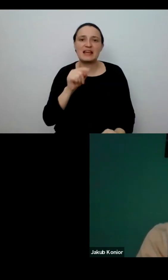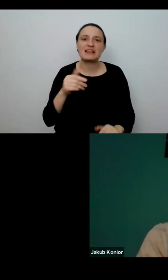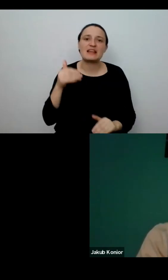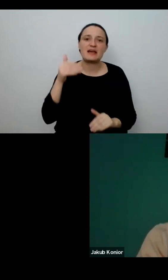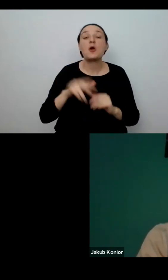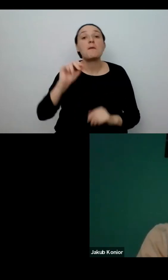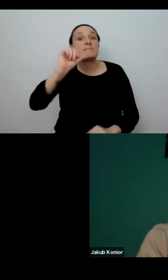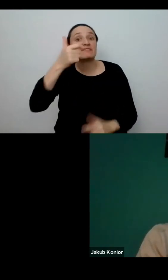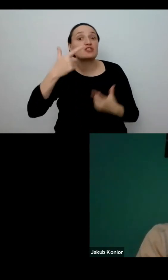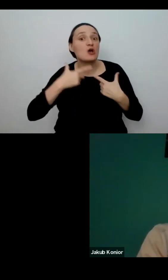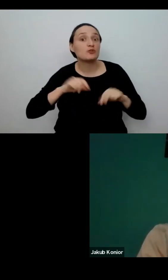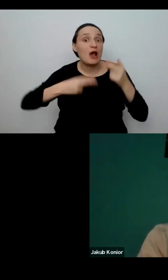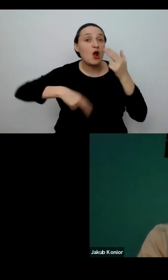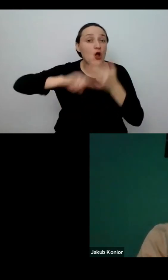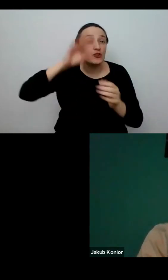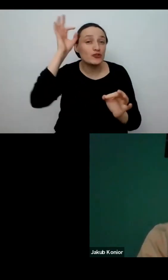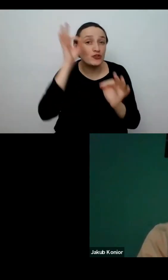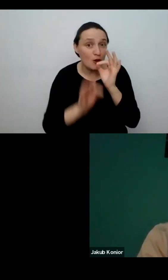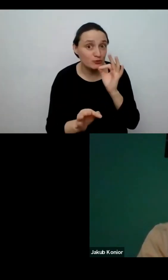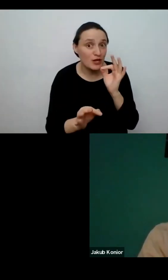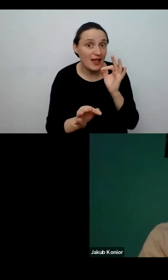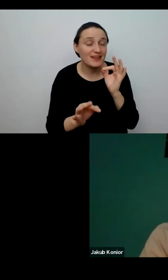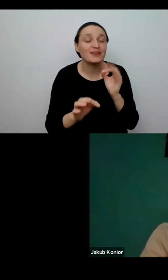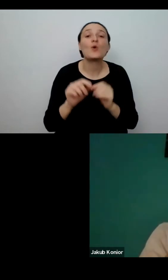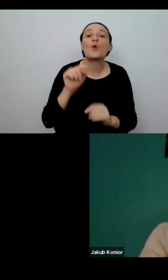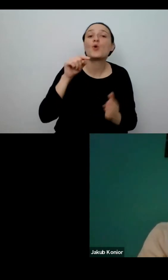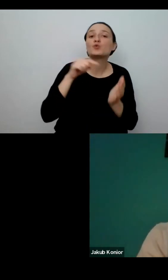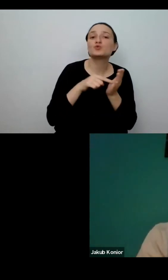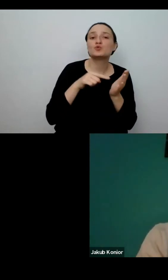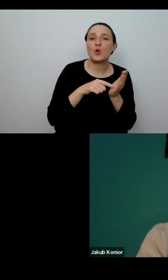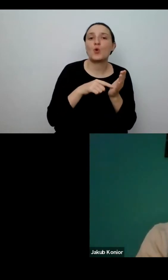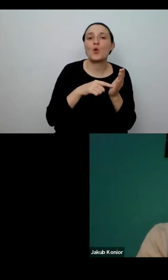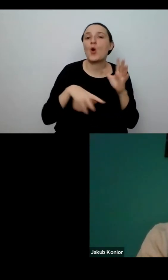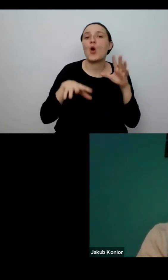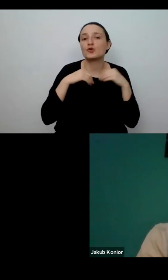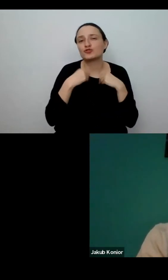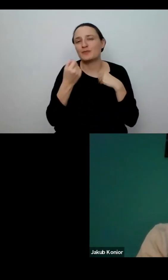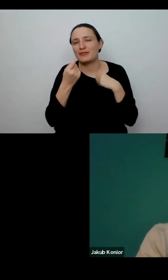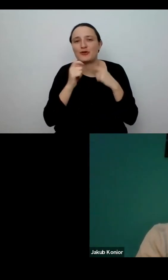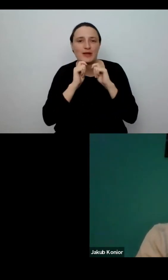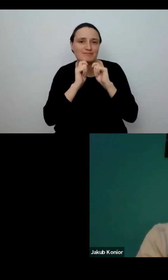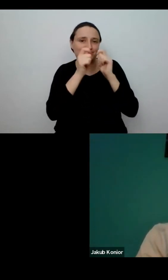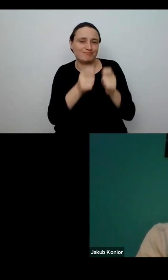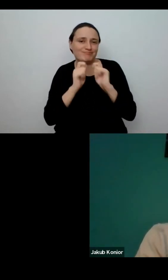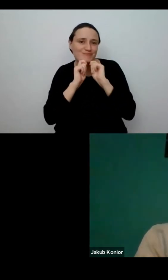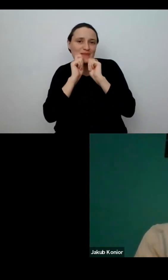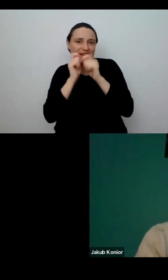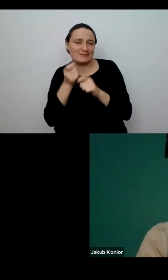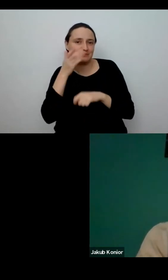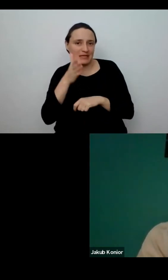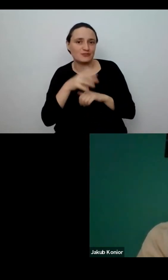win a little astronomy car reward. It will be sent later to the